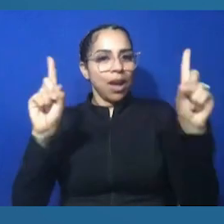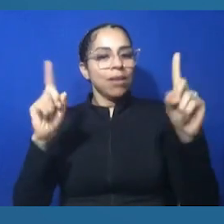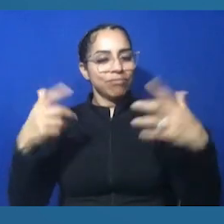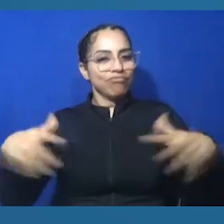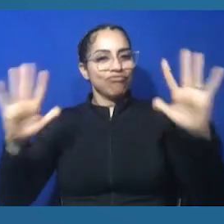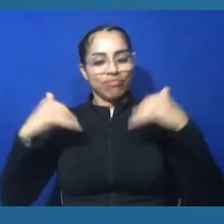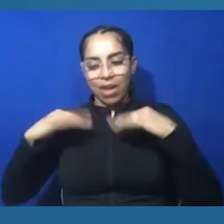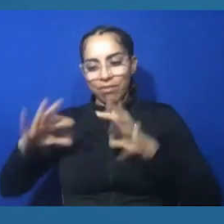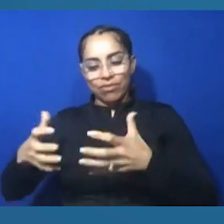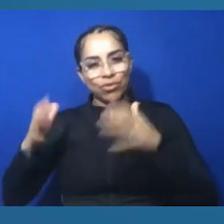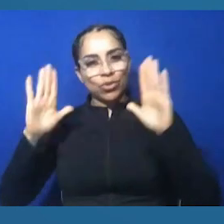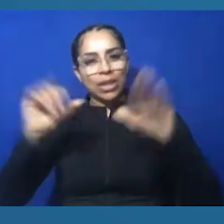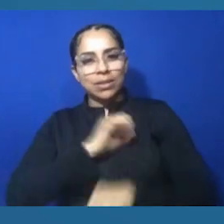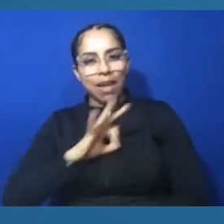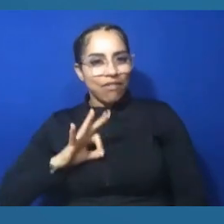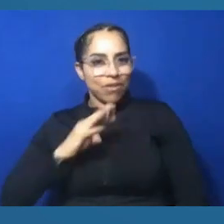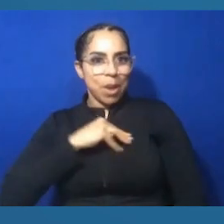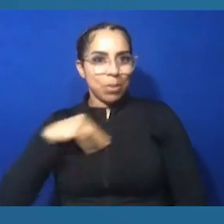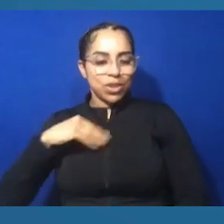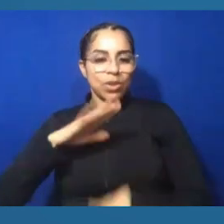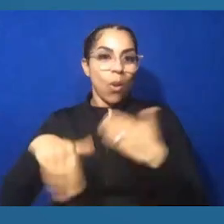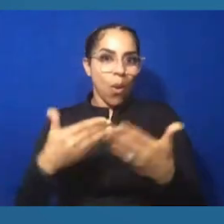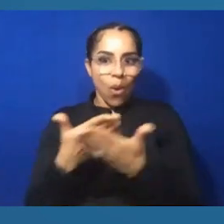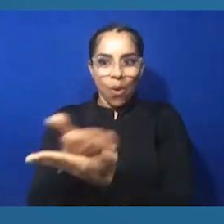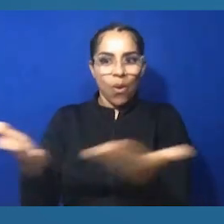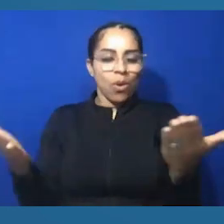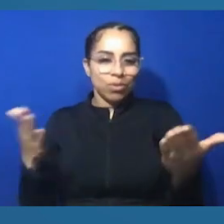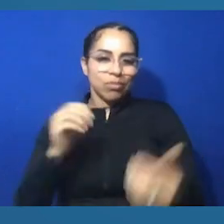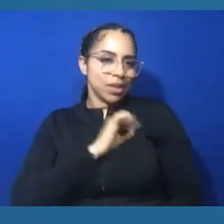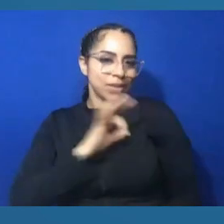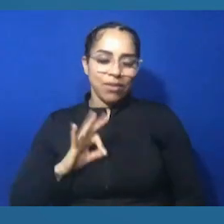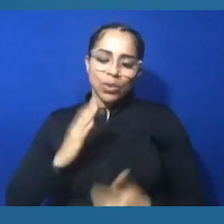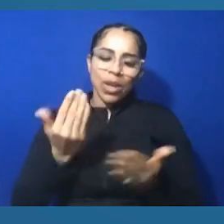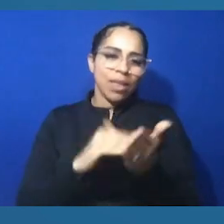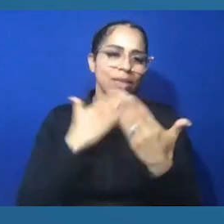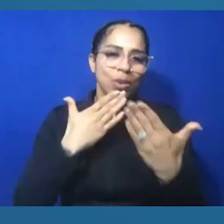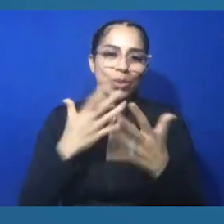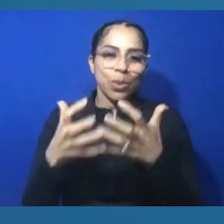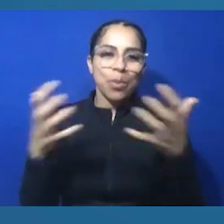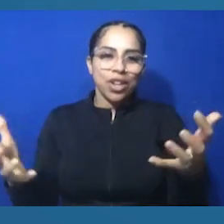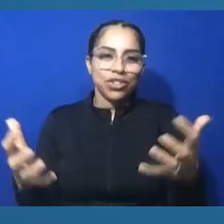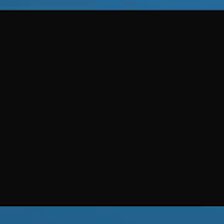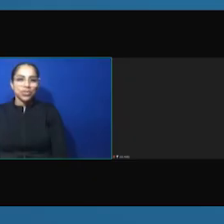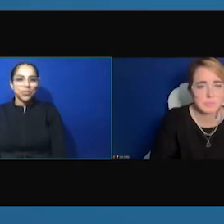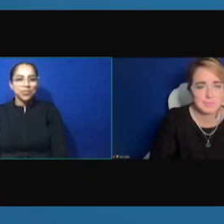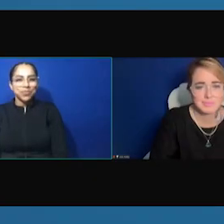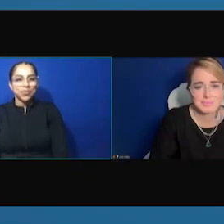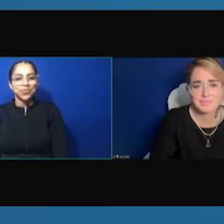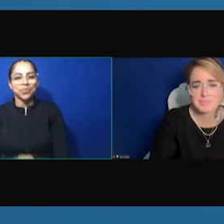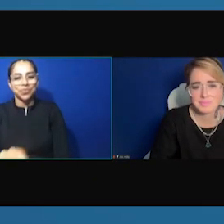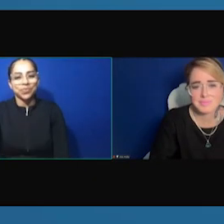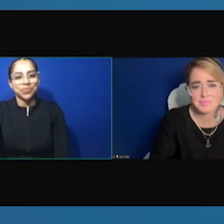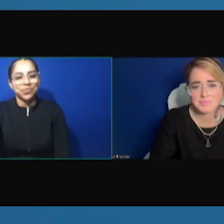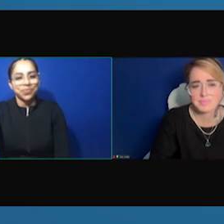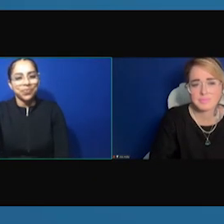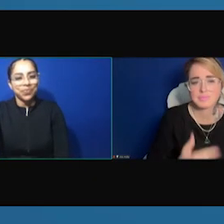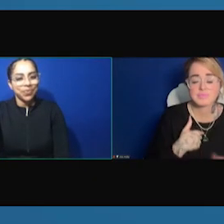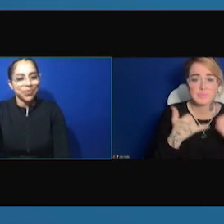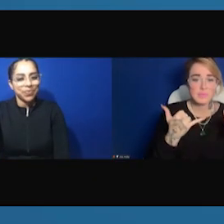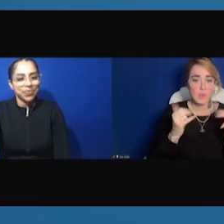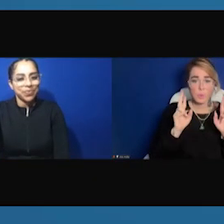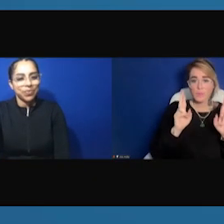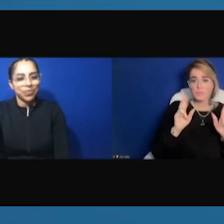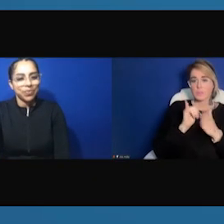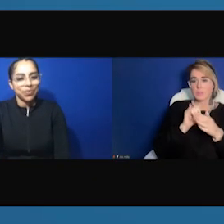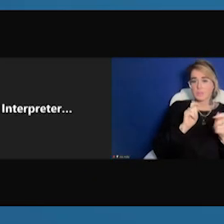staff members and all the members of my staff. So again, thank you so much for that. And I'm just hopeful that the changes to the discovery law